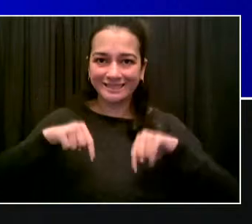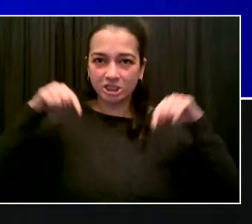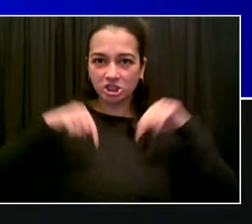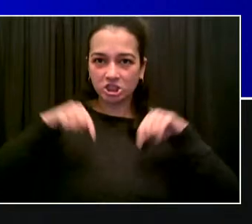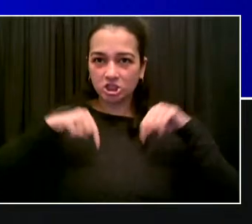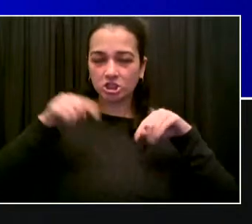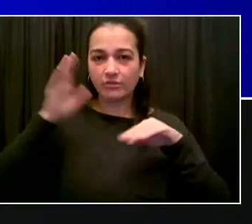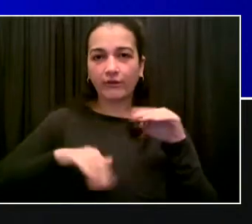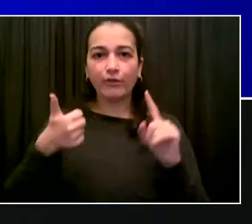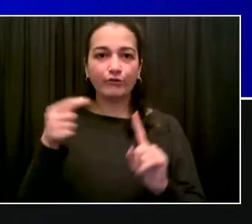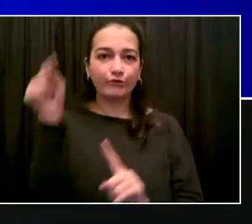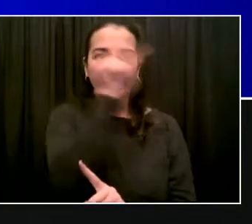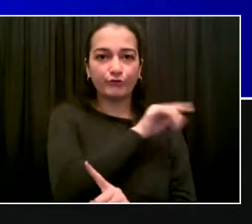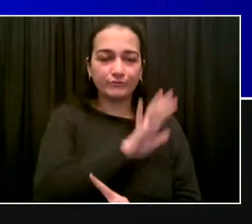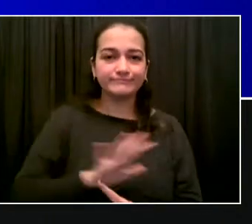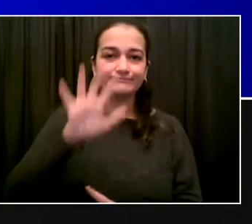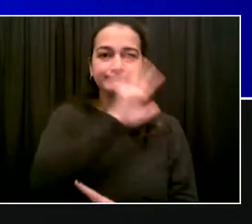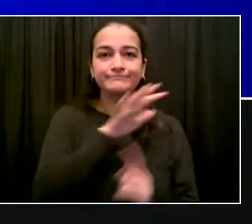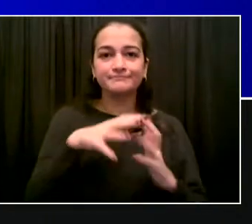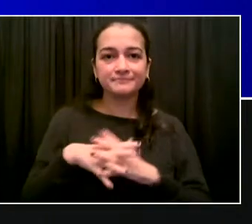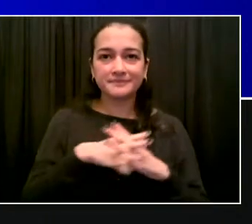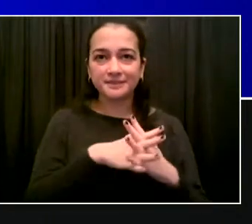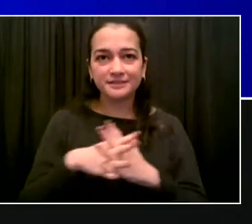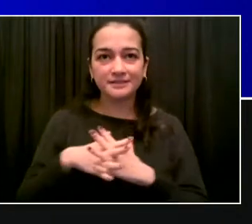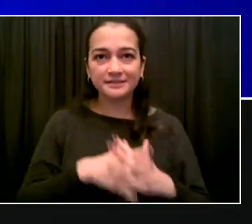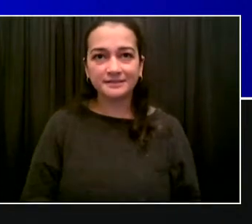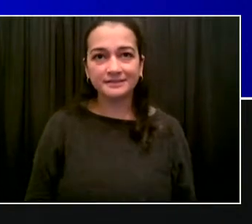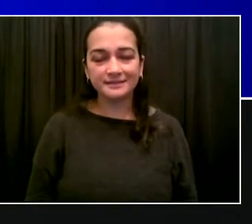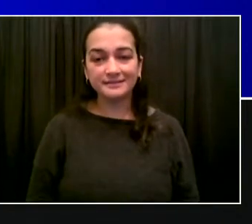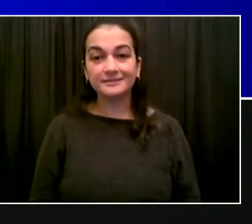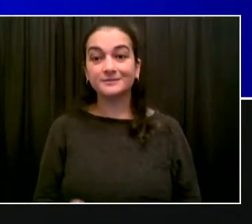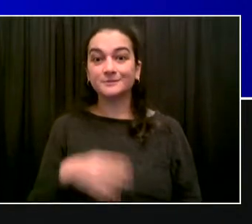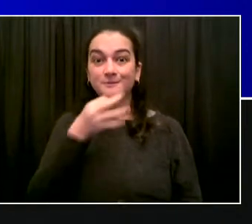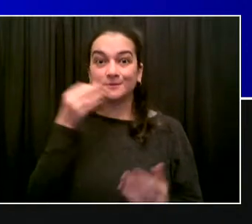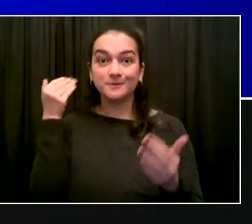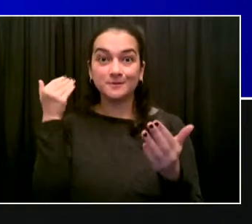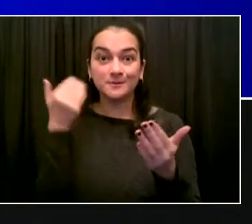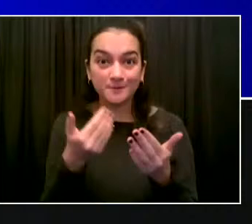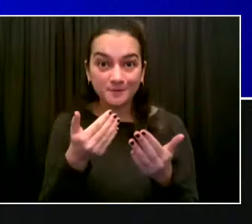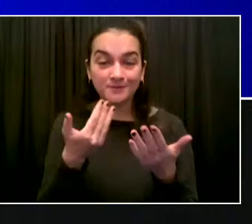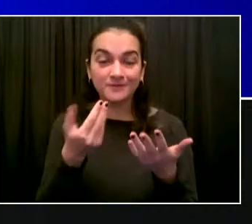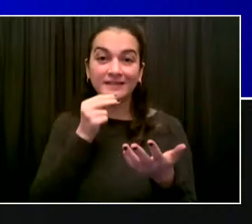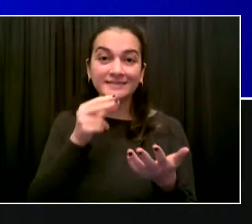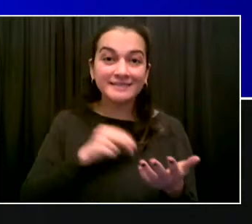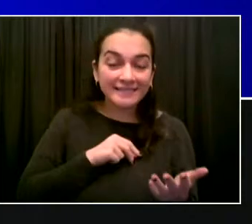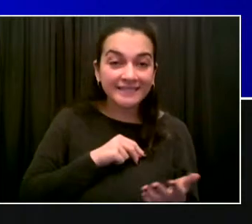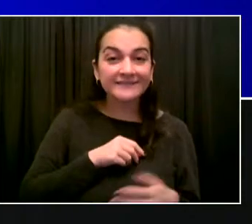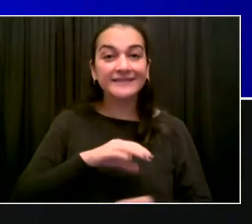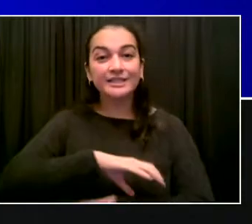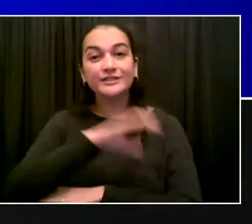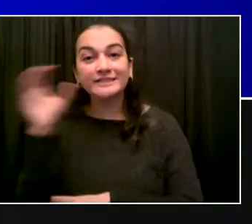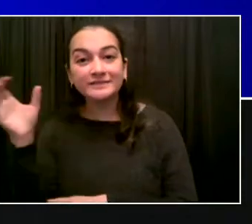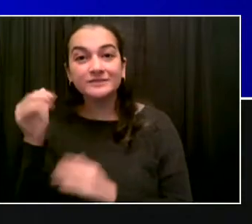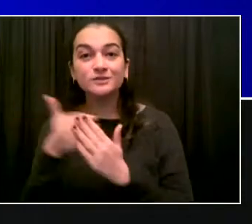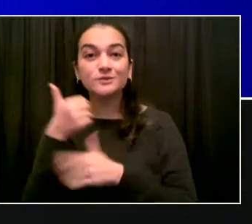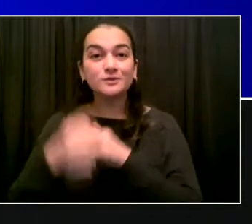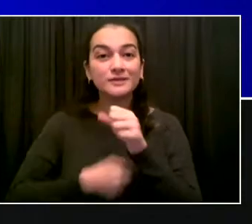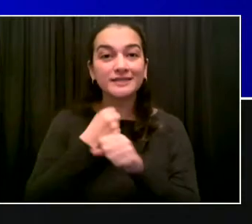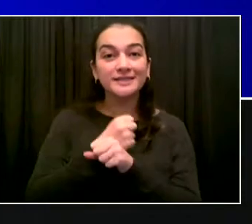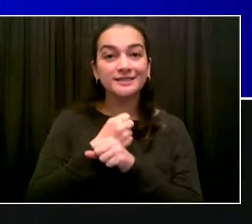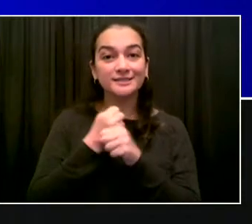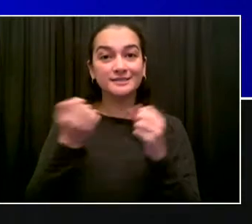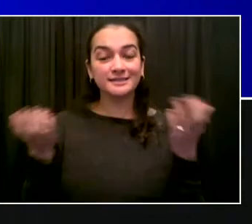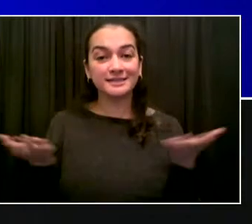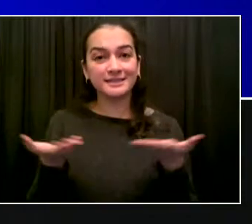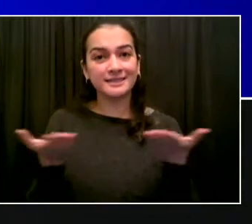Year's. #1 destination for international travelers too. People want to be here. They've missed New York City, and everyone knows the most